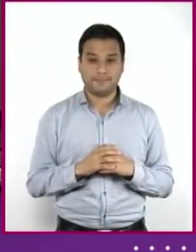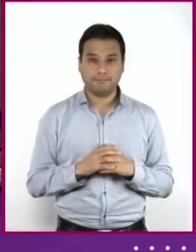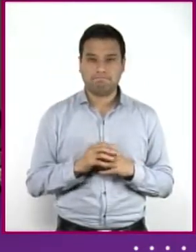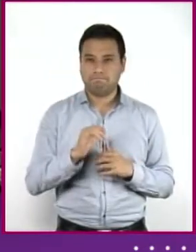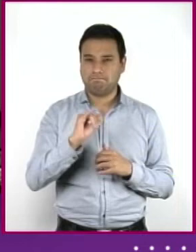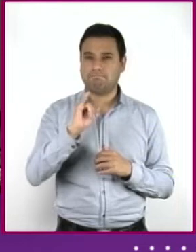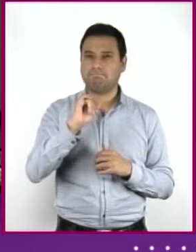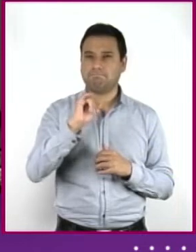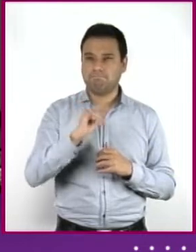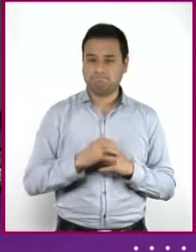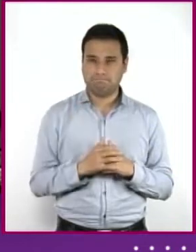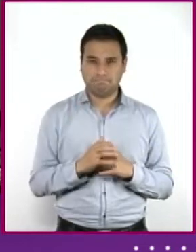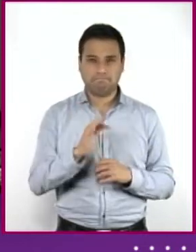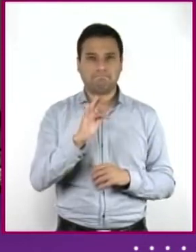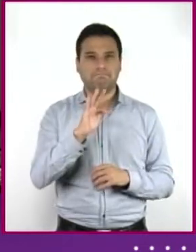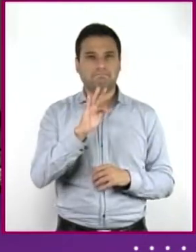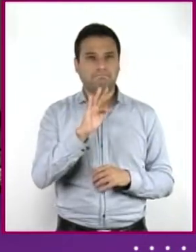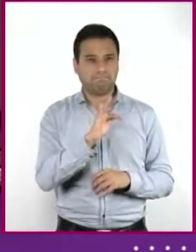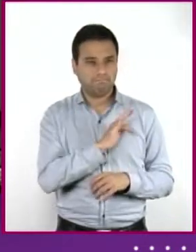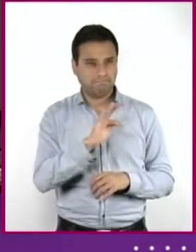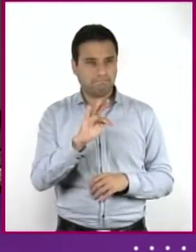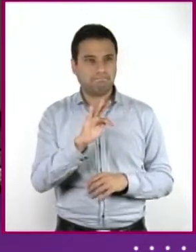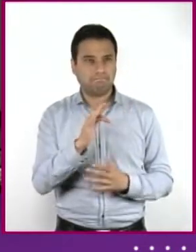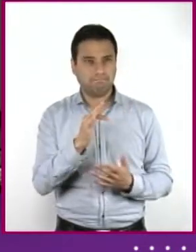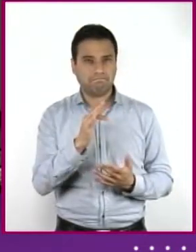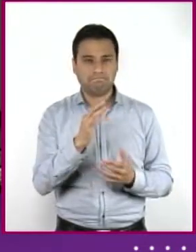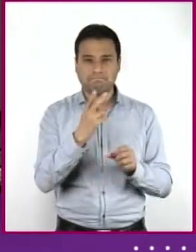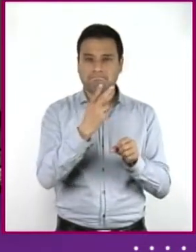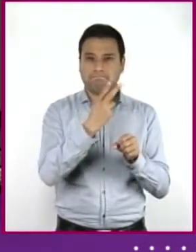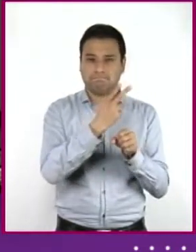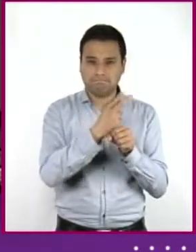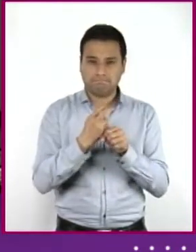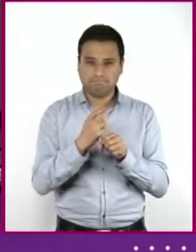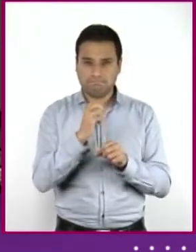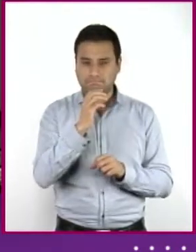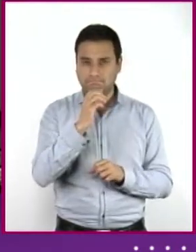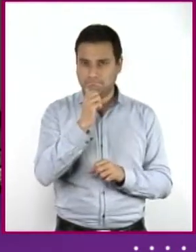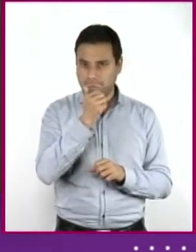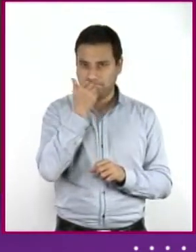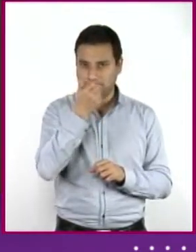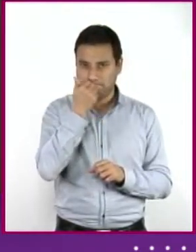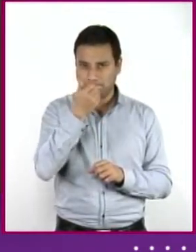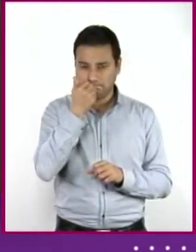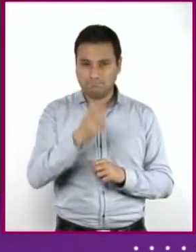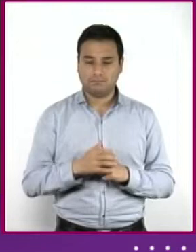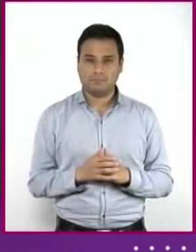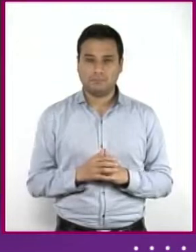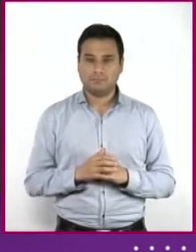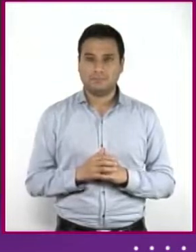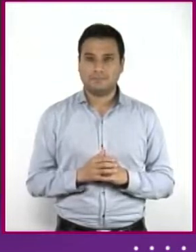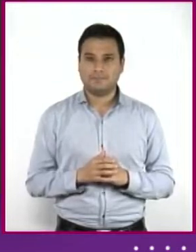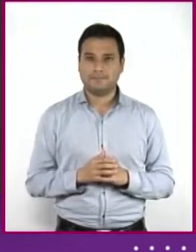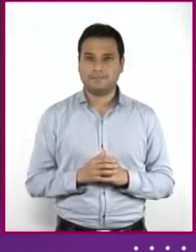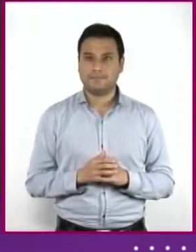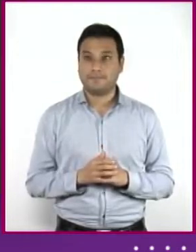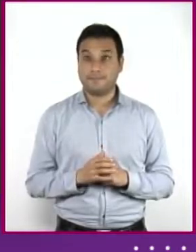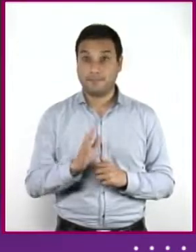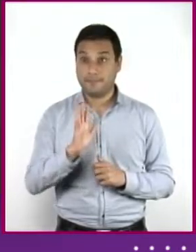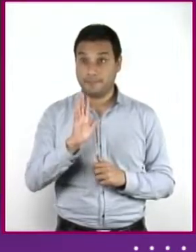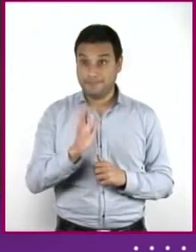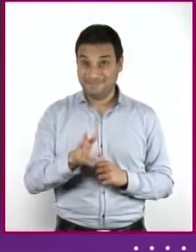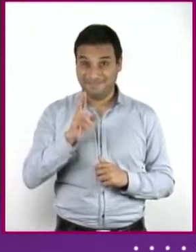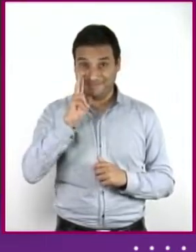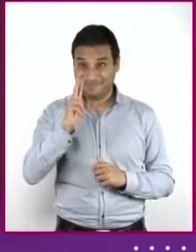Yes, we can place an ad for a student assistant. Did you see our bulletin board in front